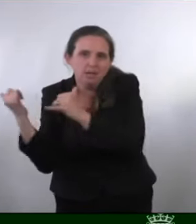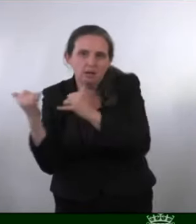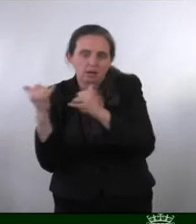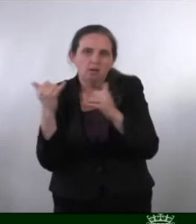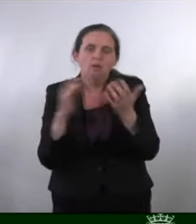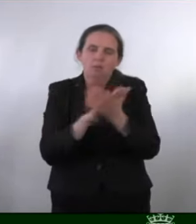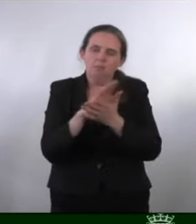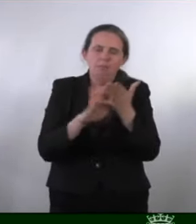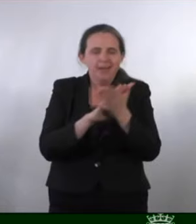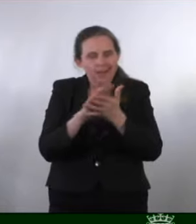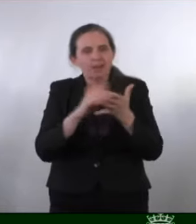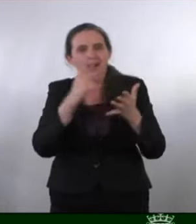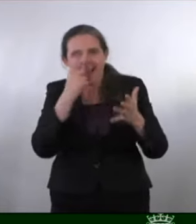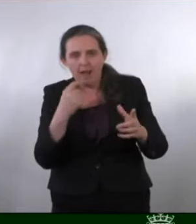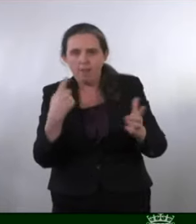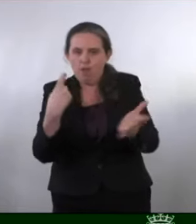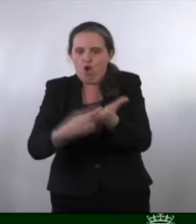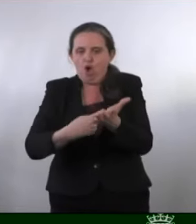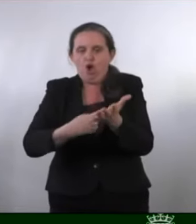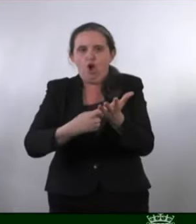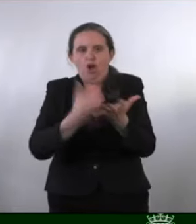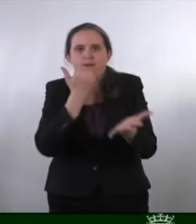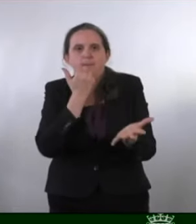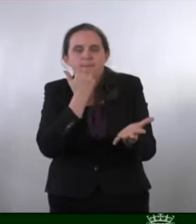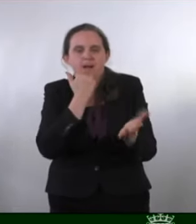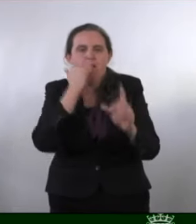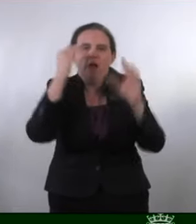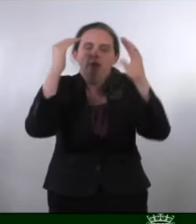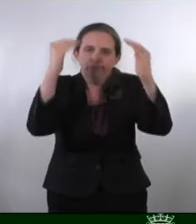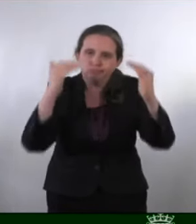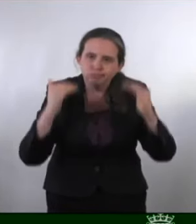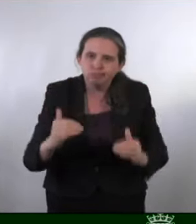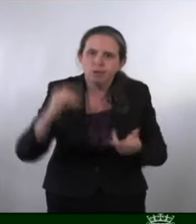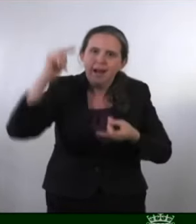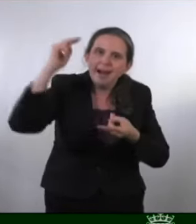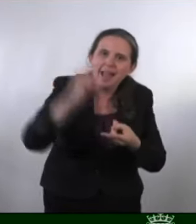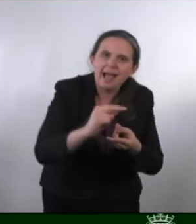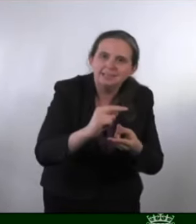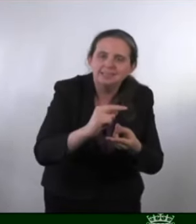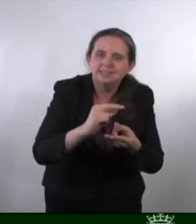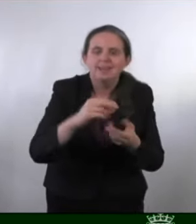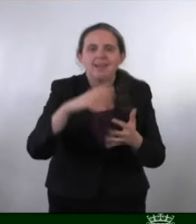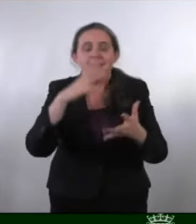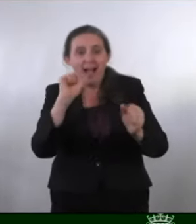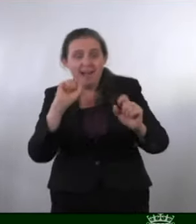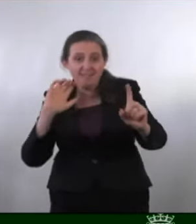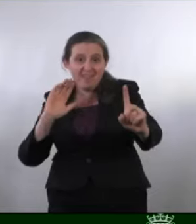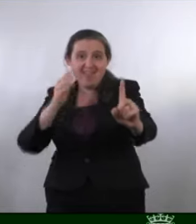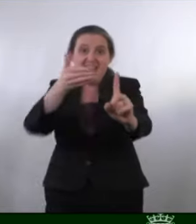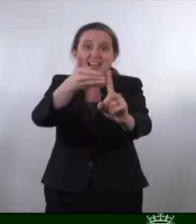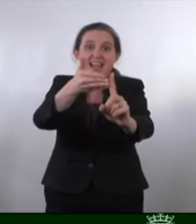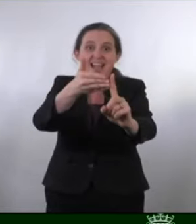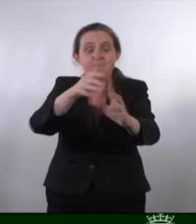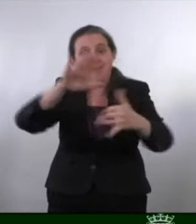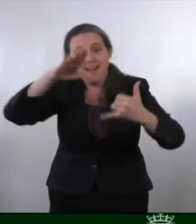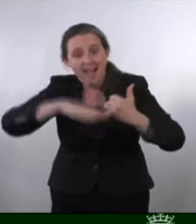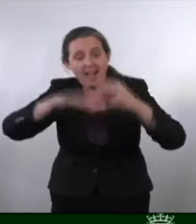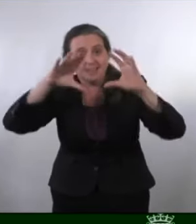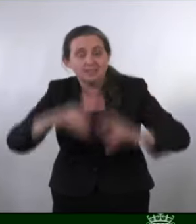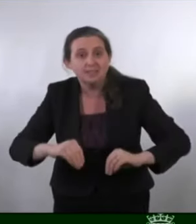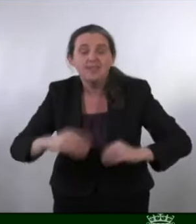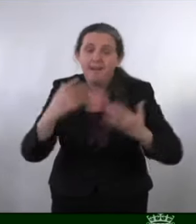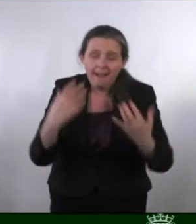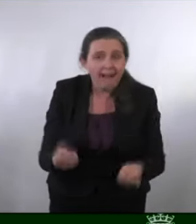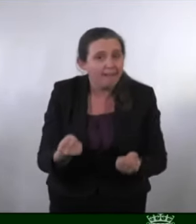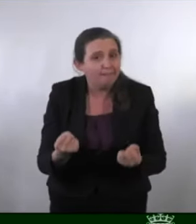there is a route out for people now, for communities and towns from these restrictions. And that route